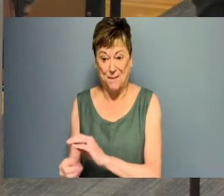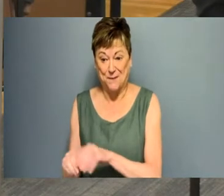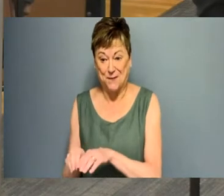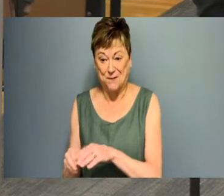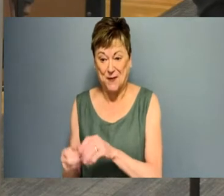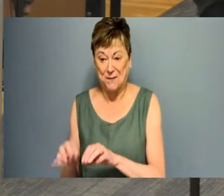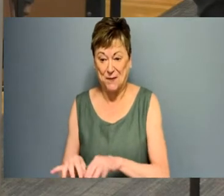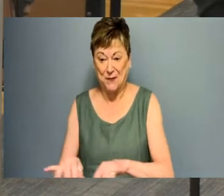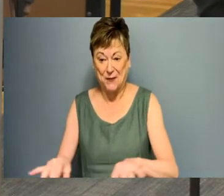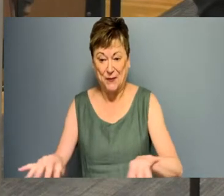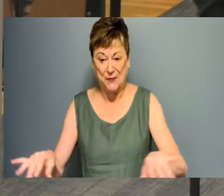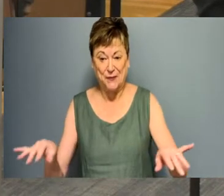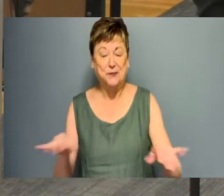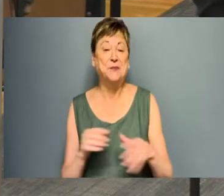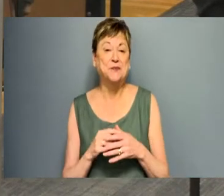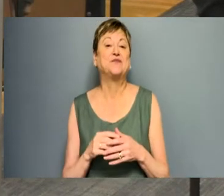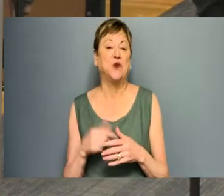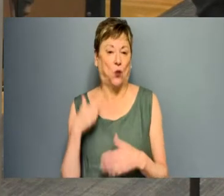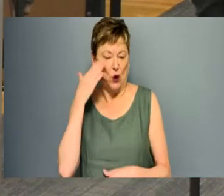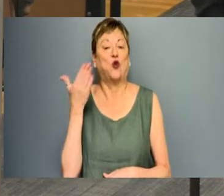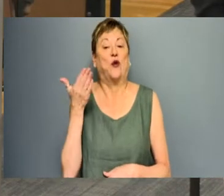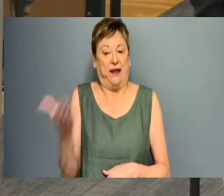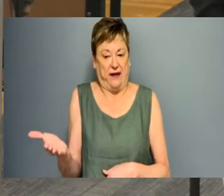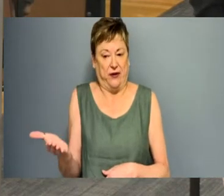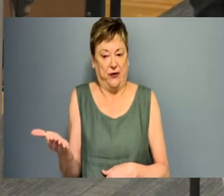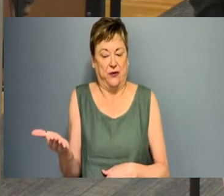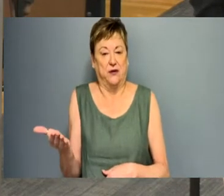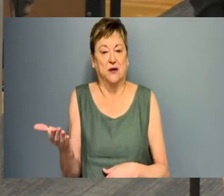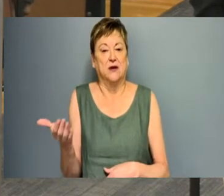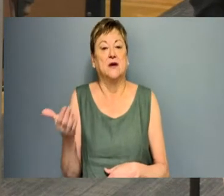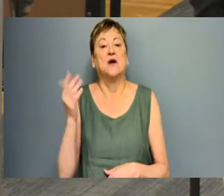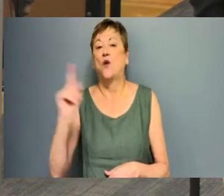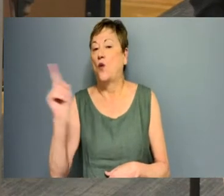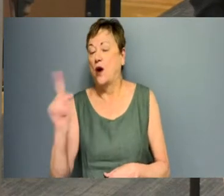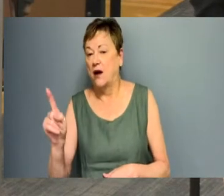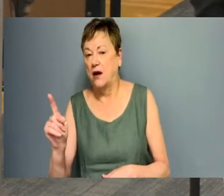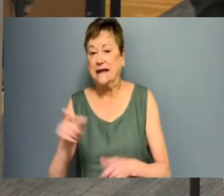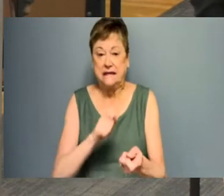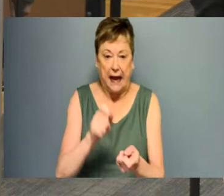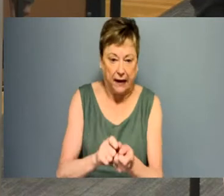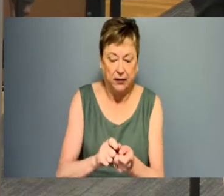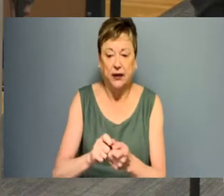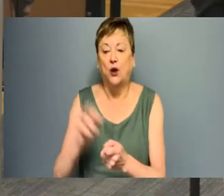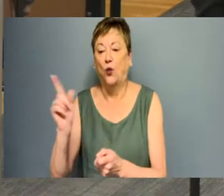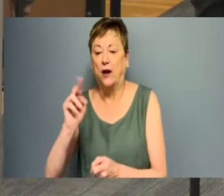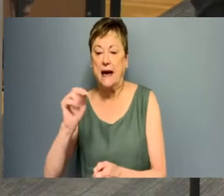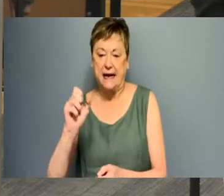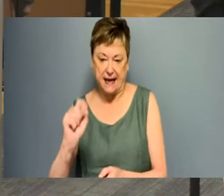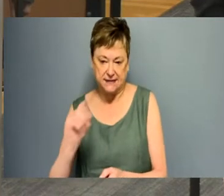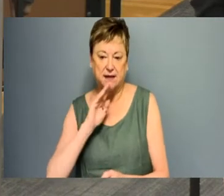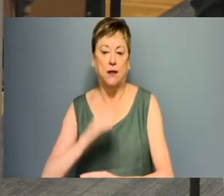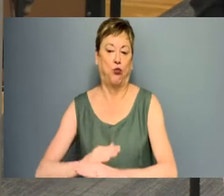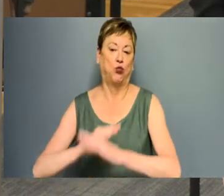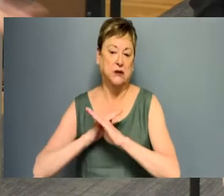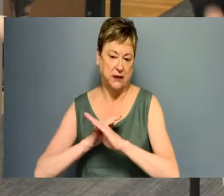on site. So we need to find out where they're located, where they're nesting, and then protect them from the construction activities.